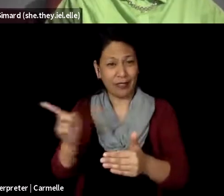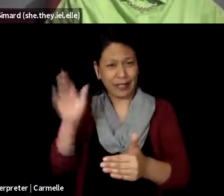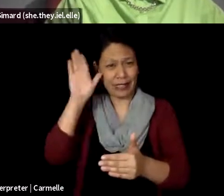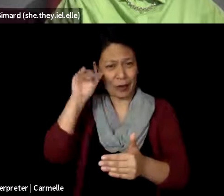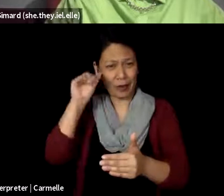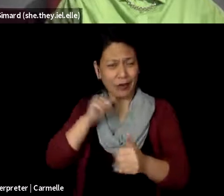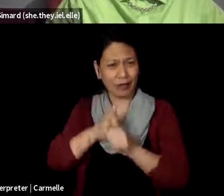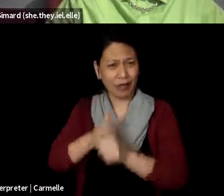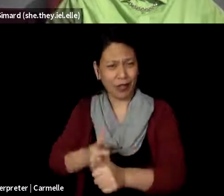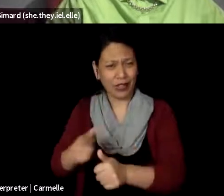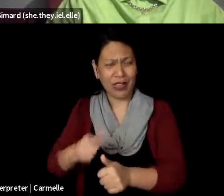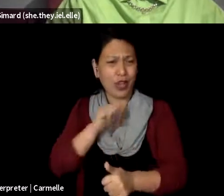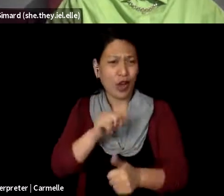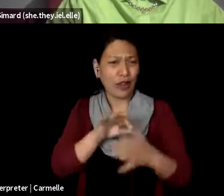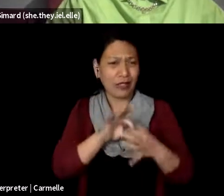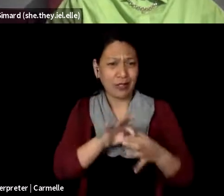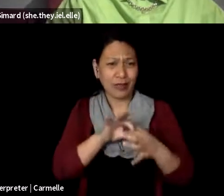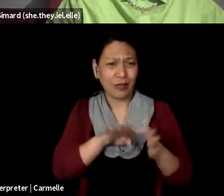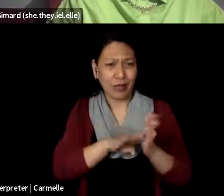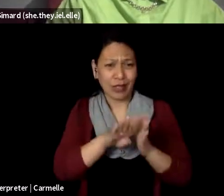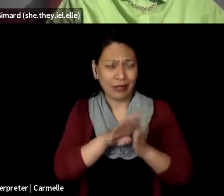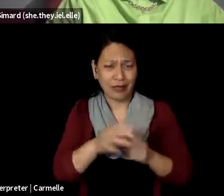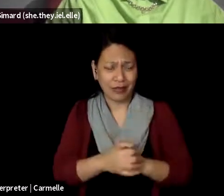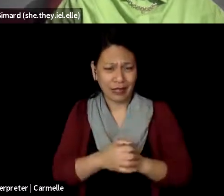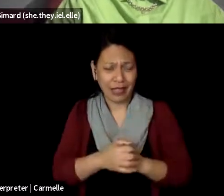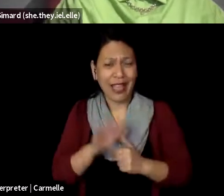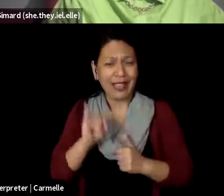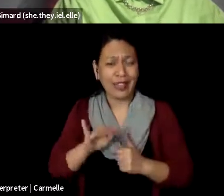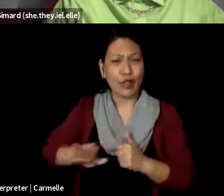to human. That's some like bureaucratic,